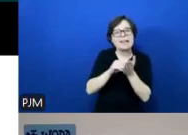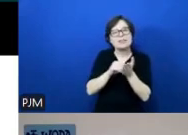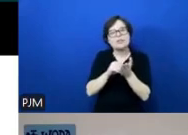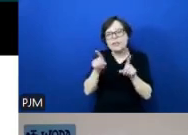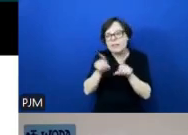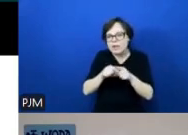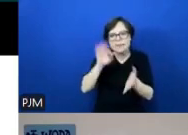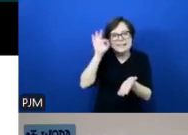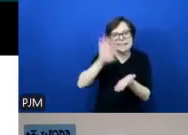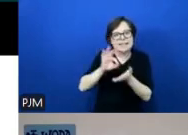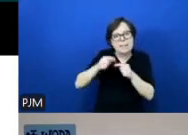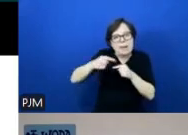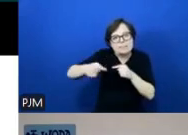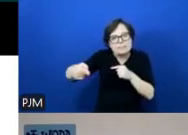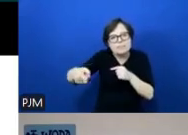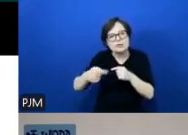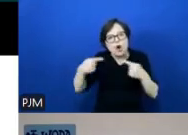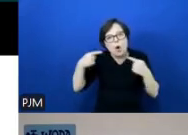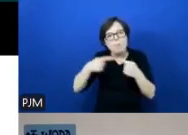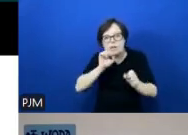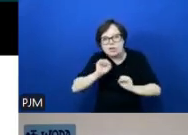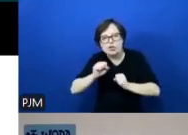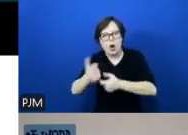and consequent activities.